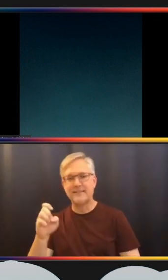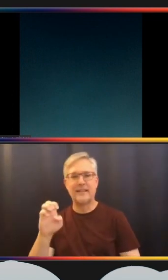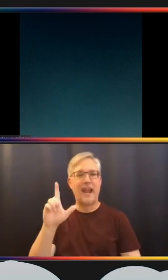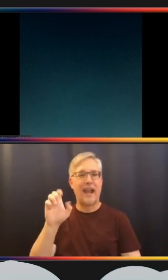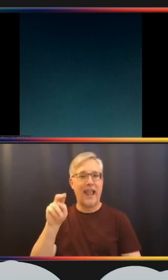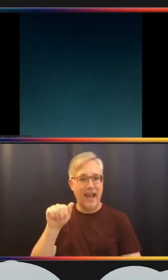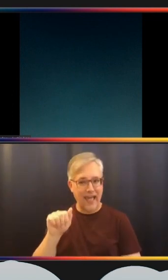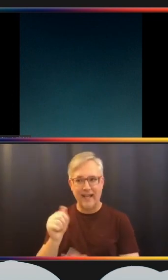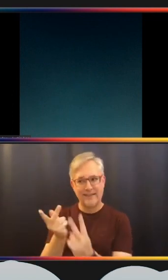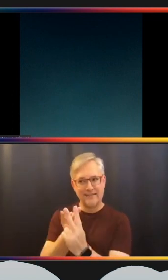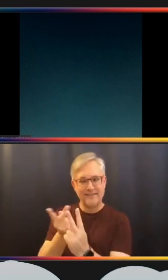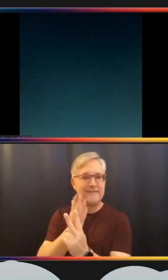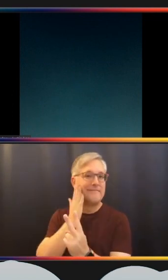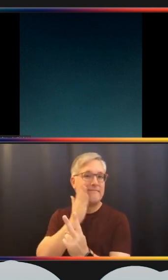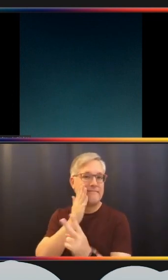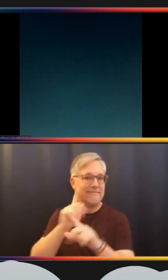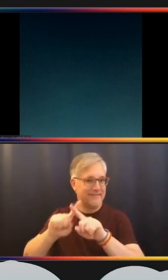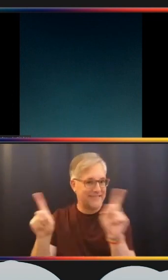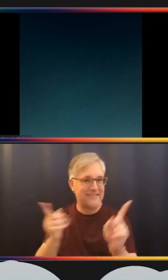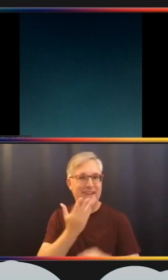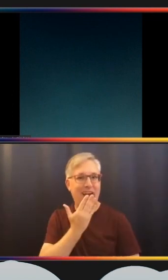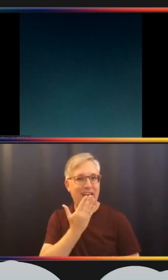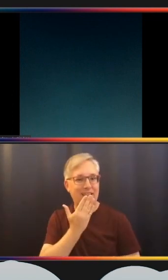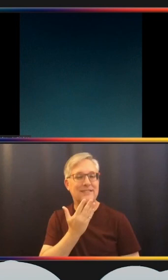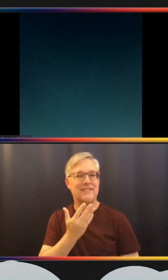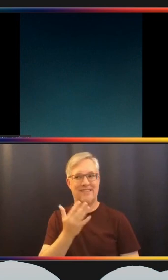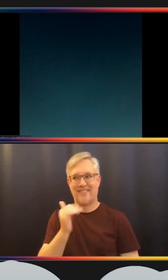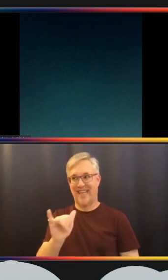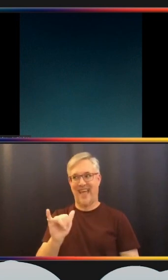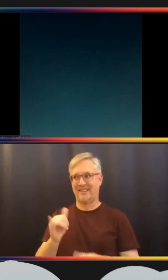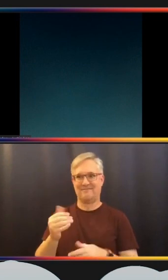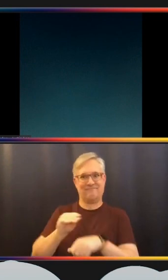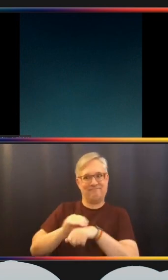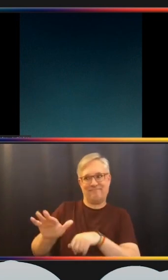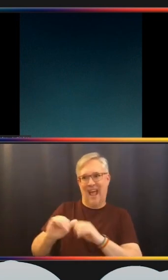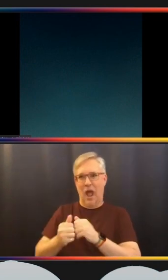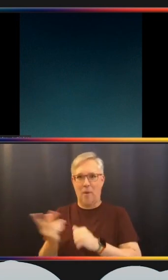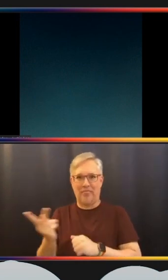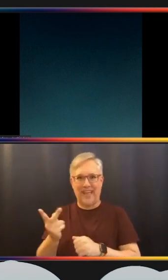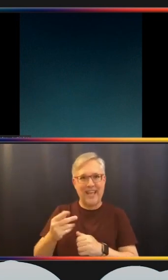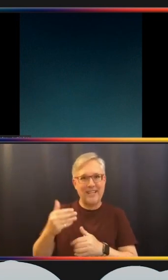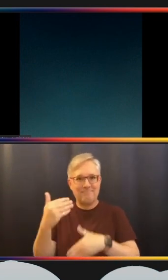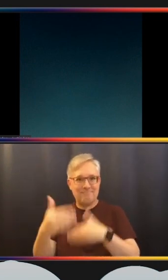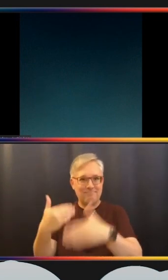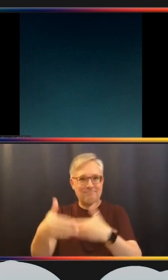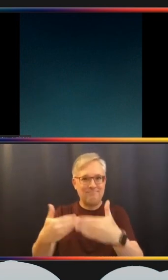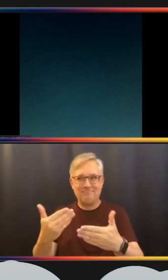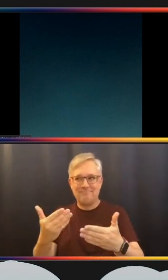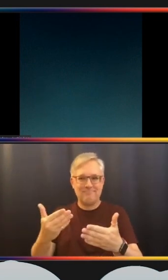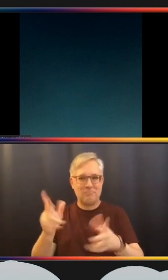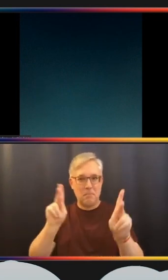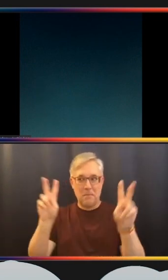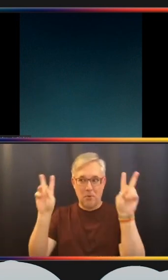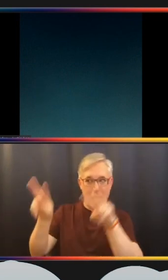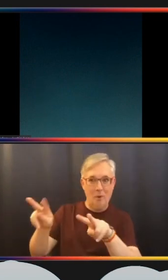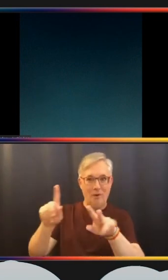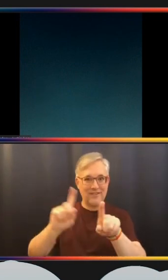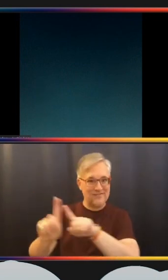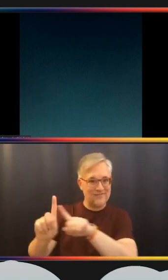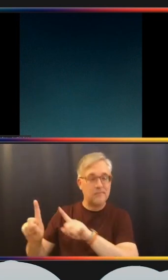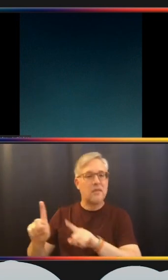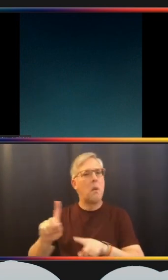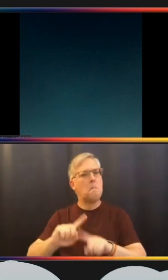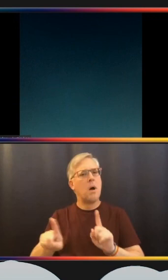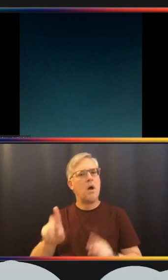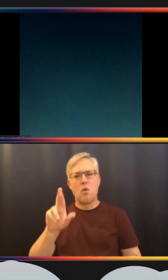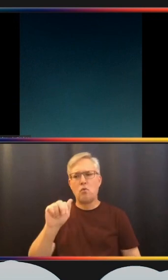changes how they can move in the world. But I think having a conversation about racism within the Latinx